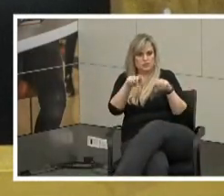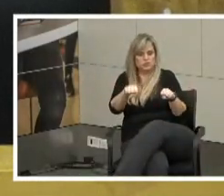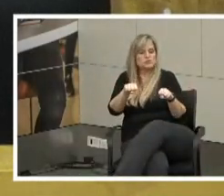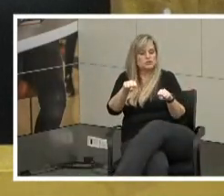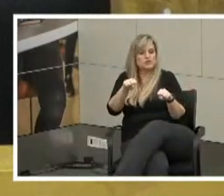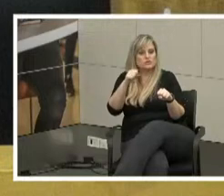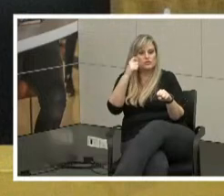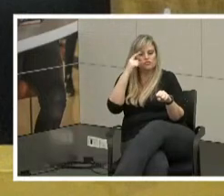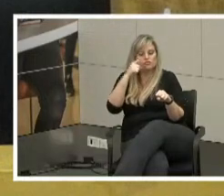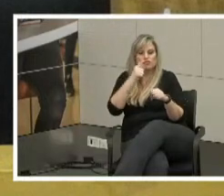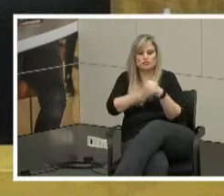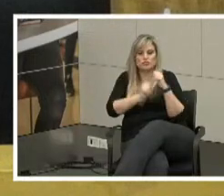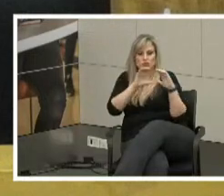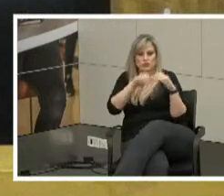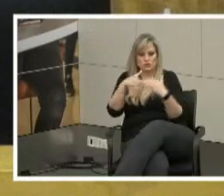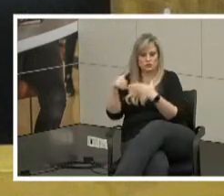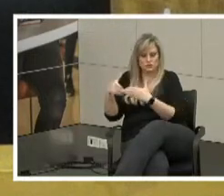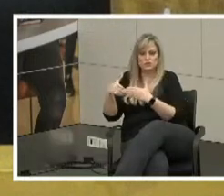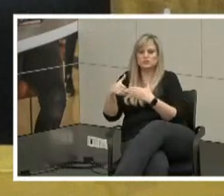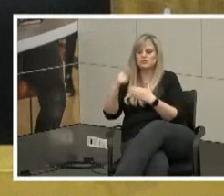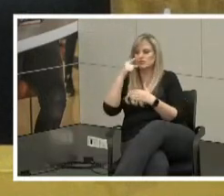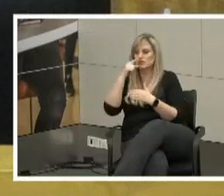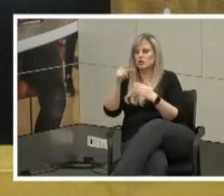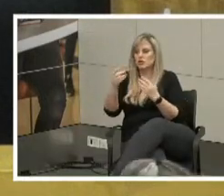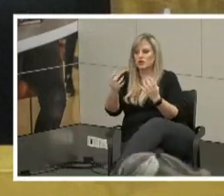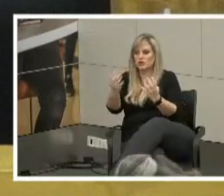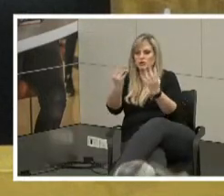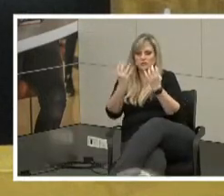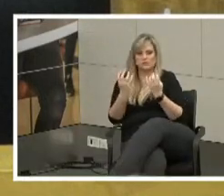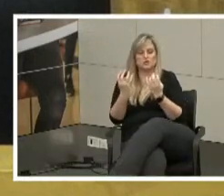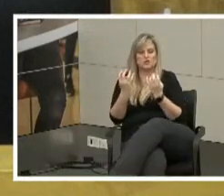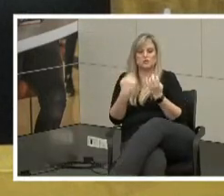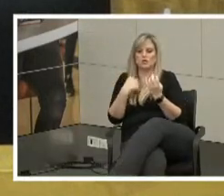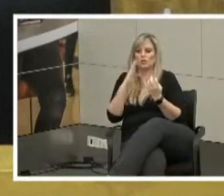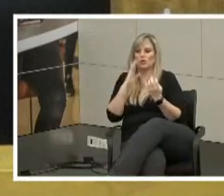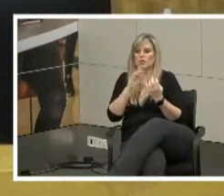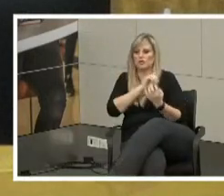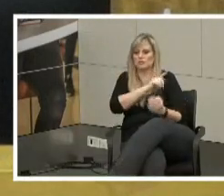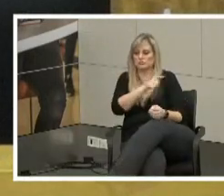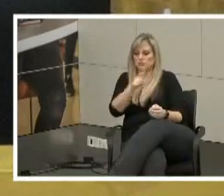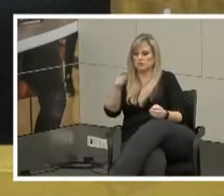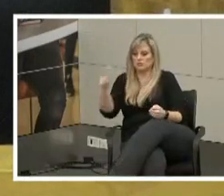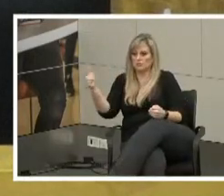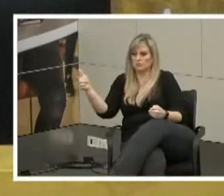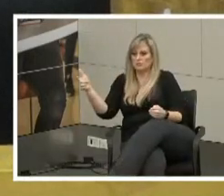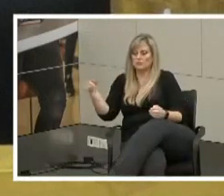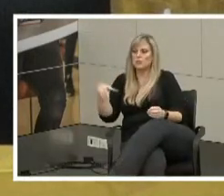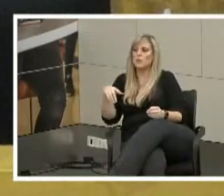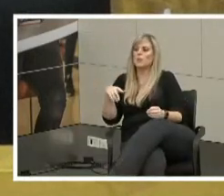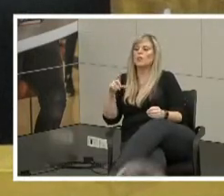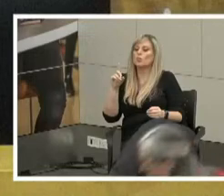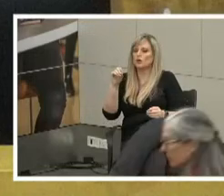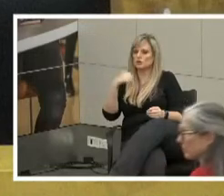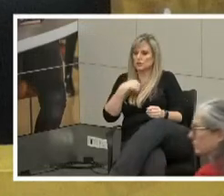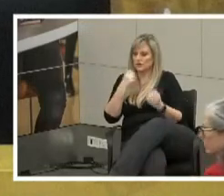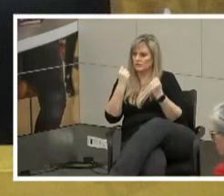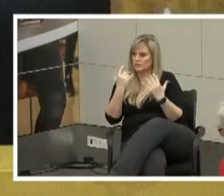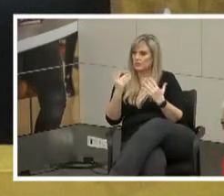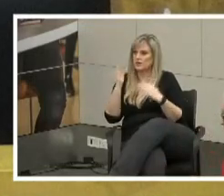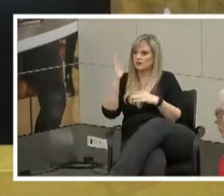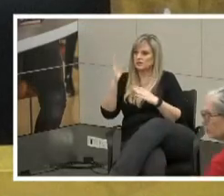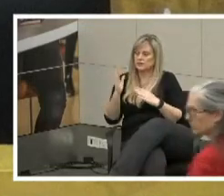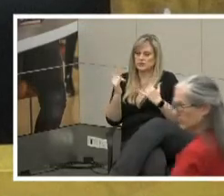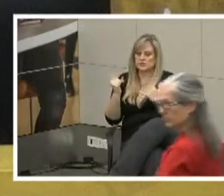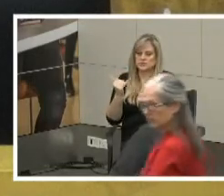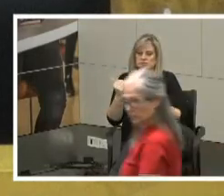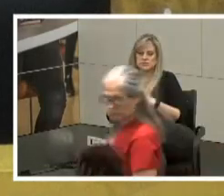yes um if y'all come forward we'll we'll take speakers in the order in which you have arve this evening we do have a lot of speakers this evening so